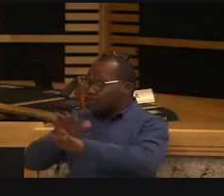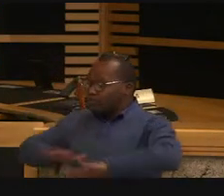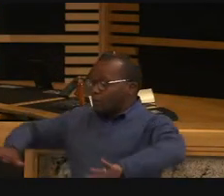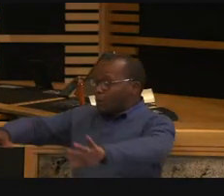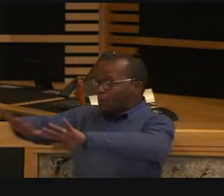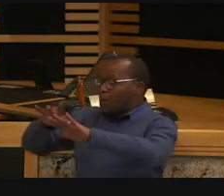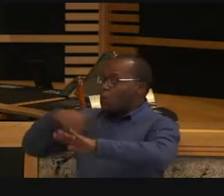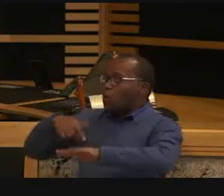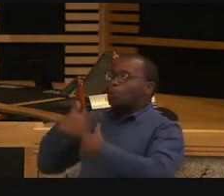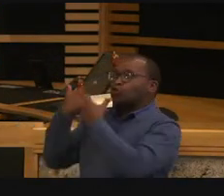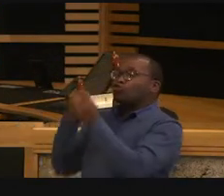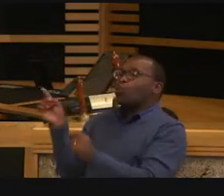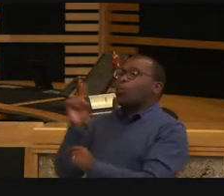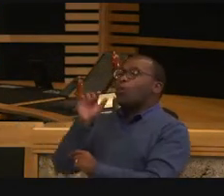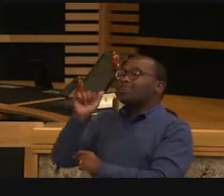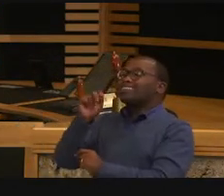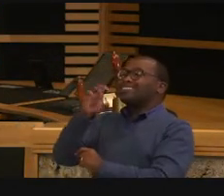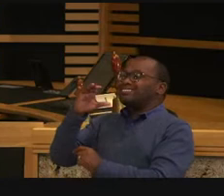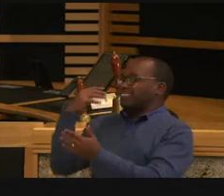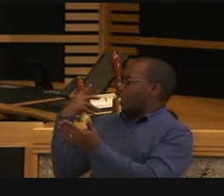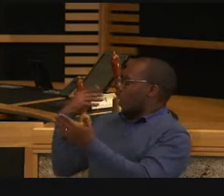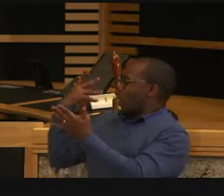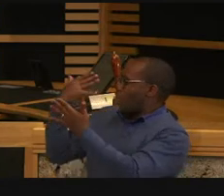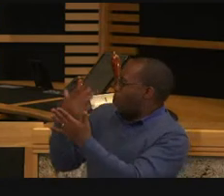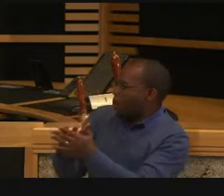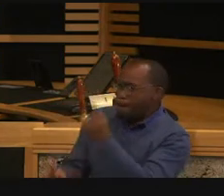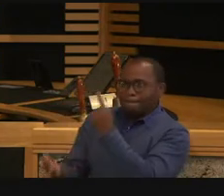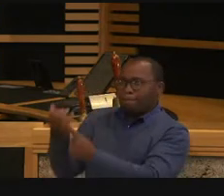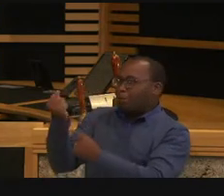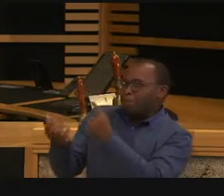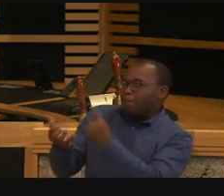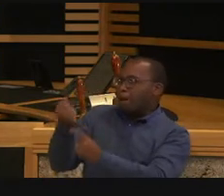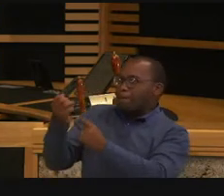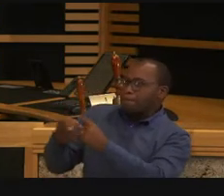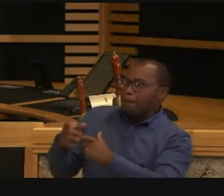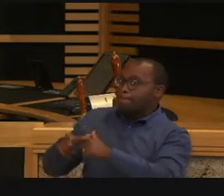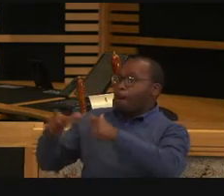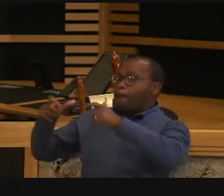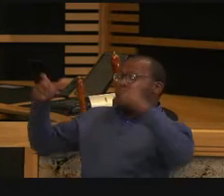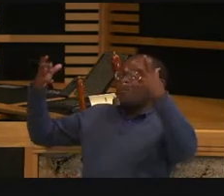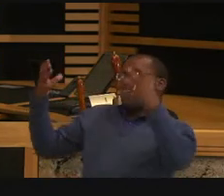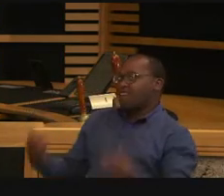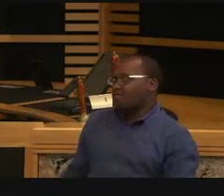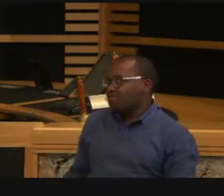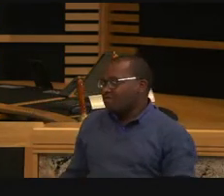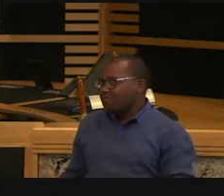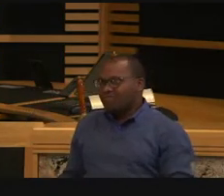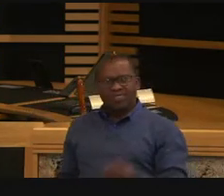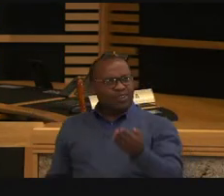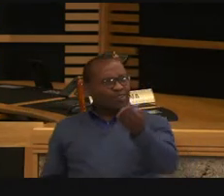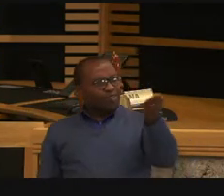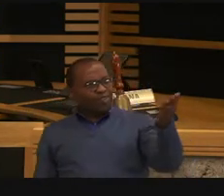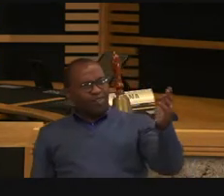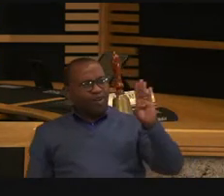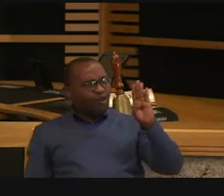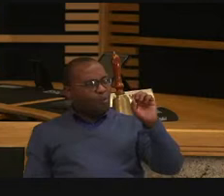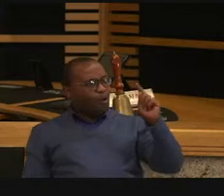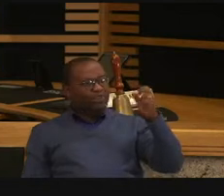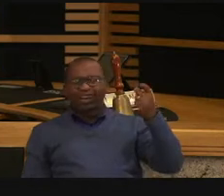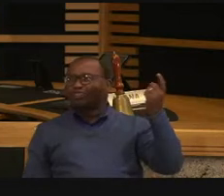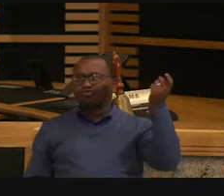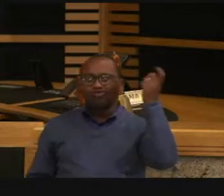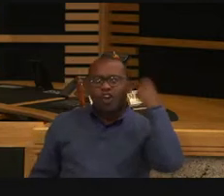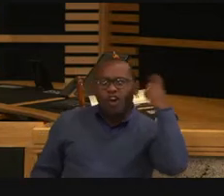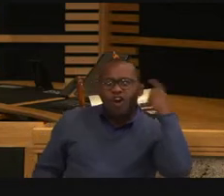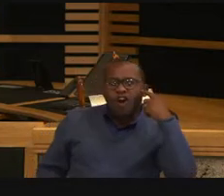as African National Congress, nothing else. All these other things, the Ngolo, Zogonzo, Pango, Puota, and all of them here.